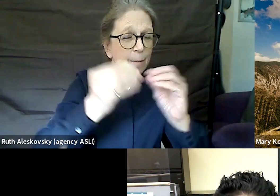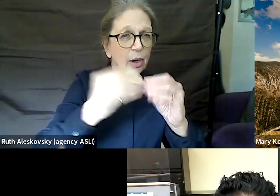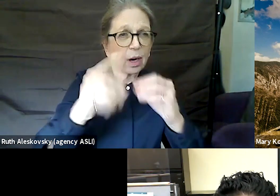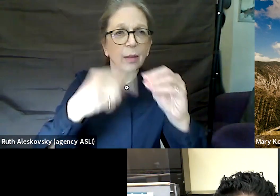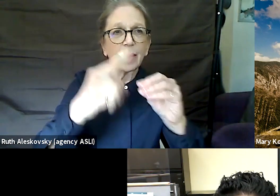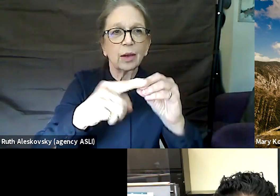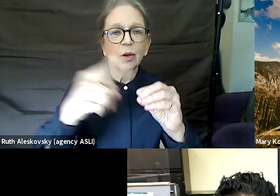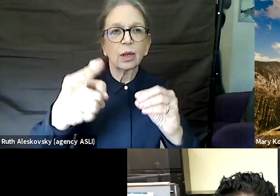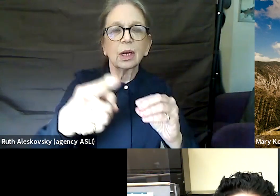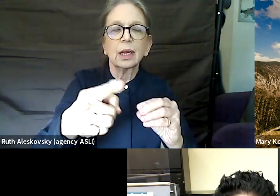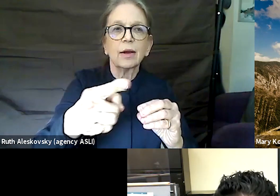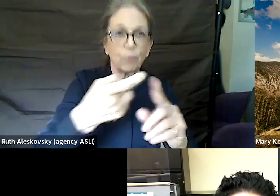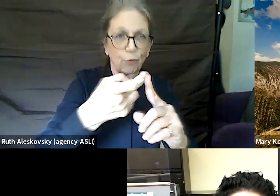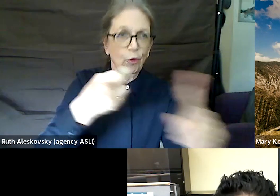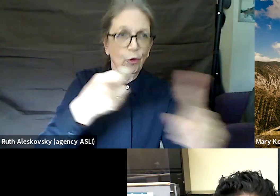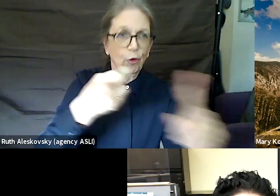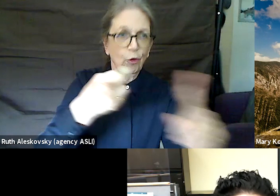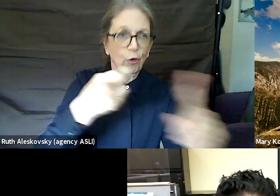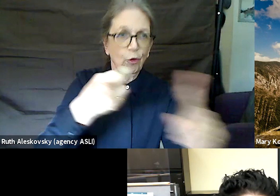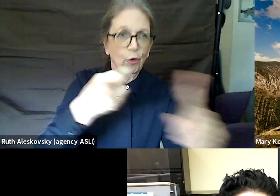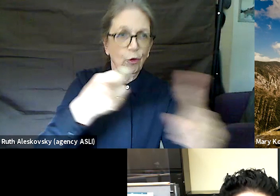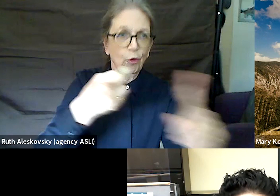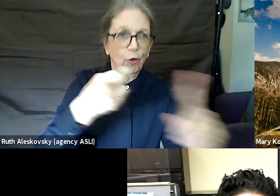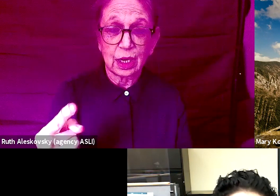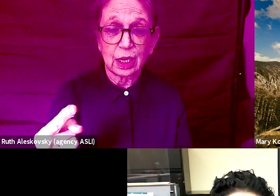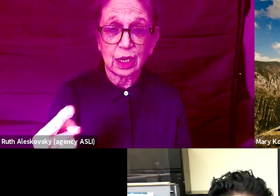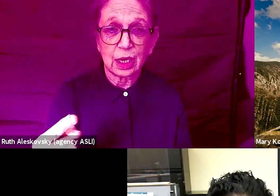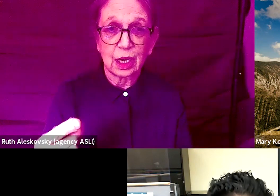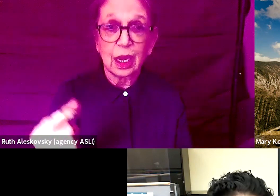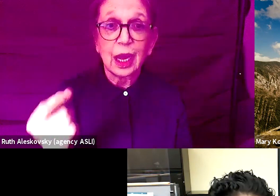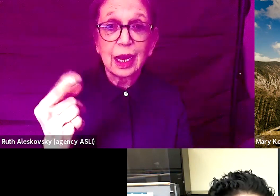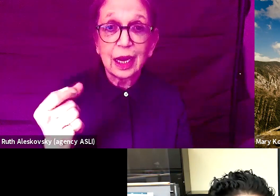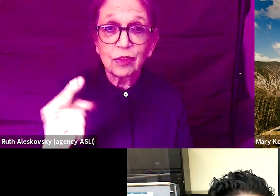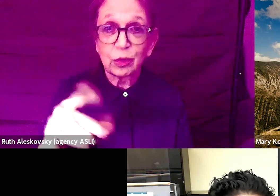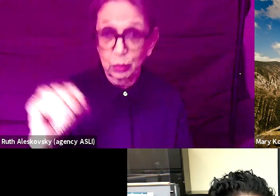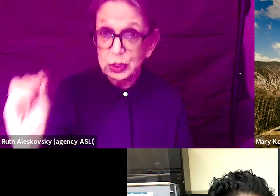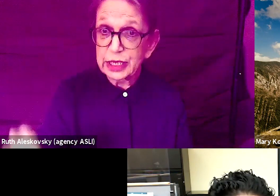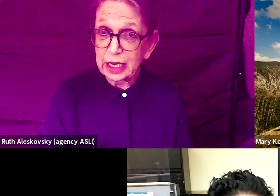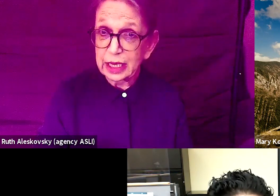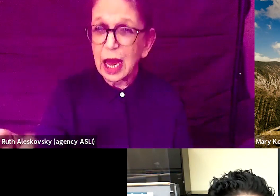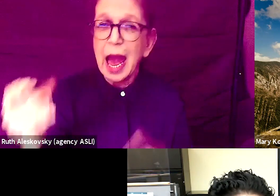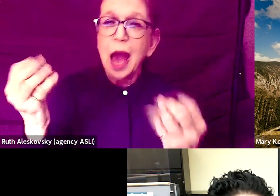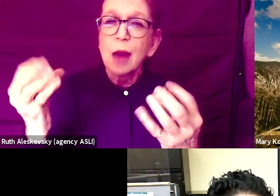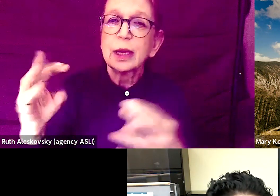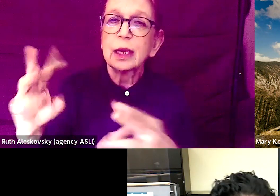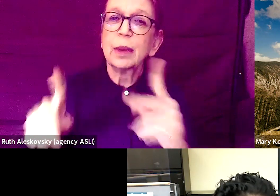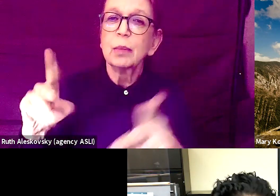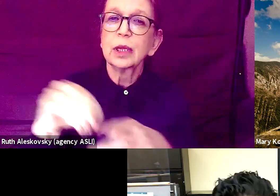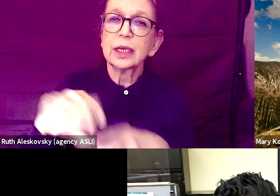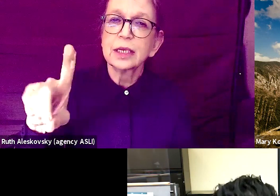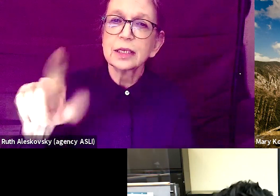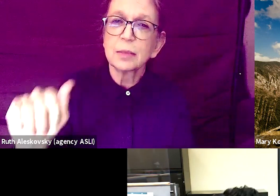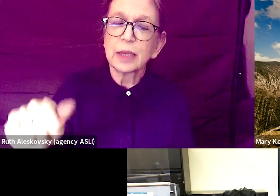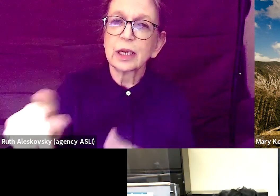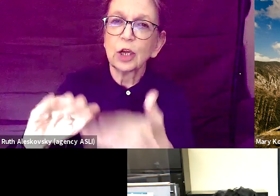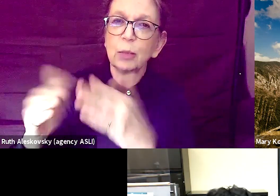that 11% are vaccinated? You know, we talked about how access